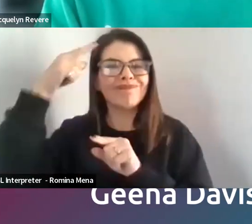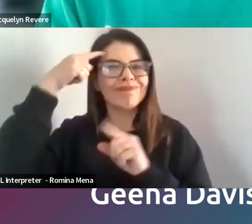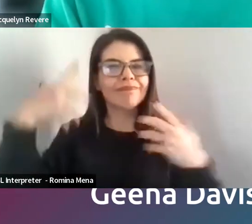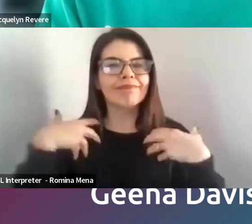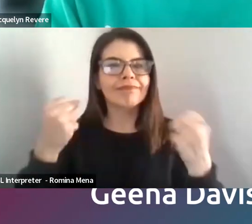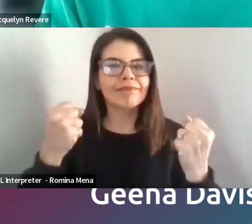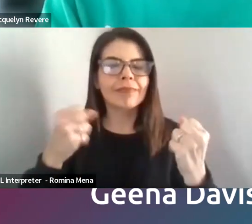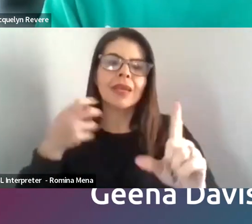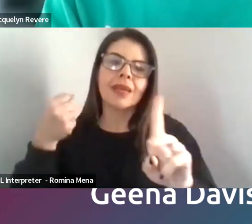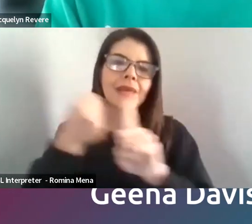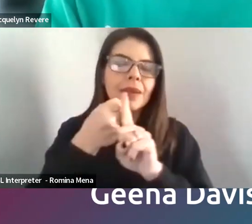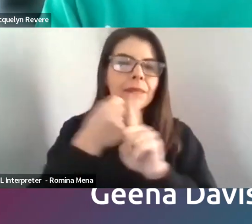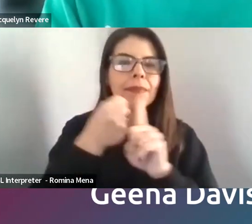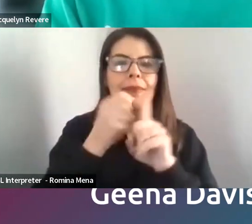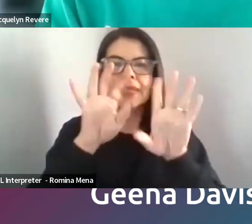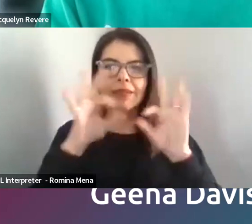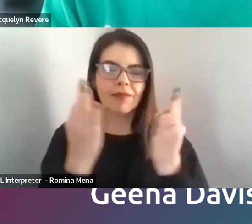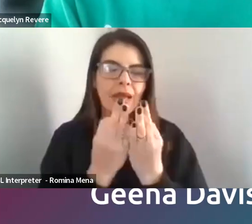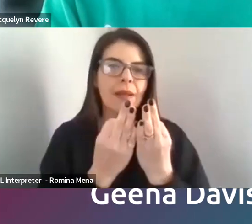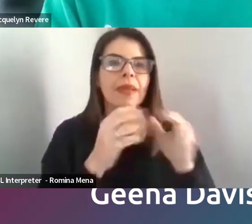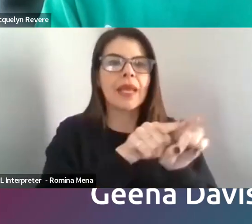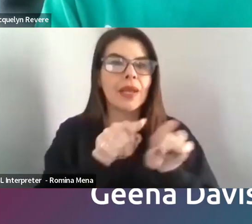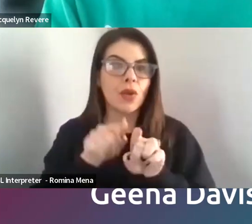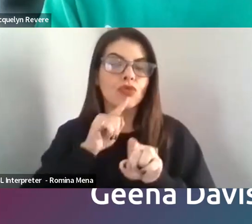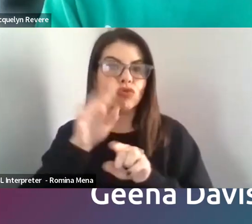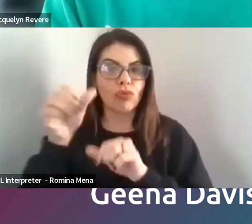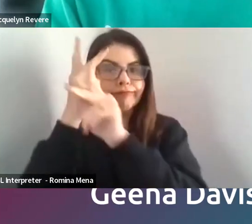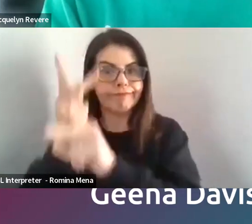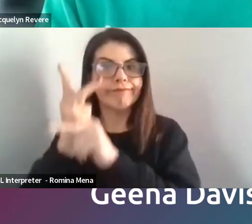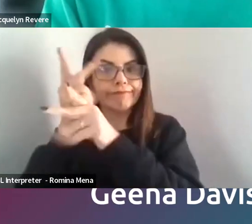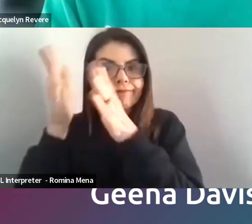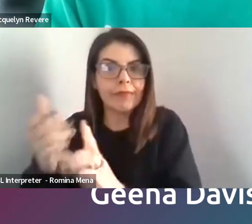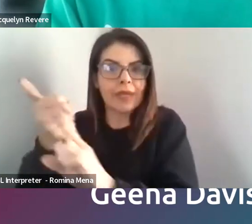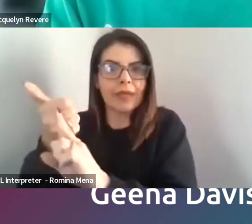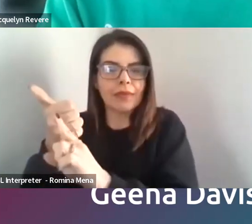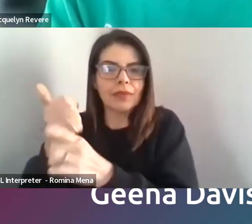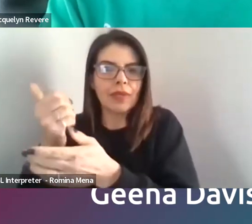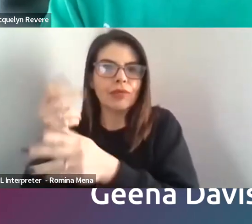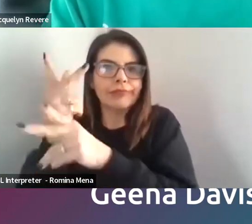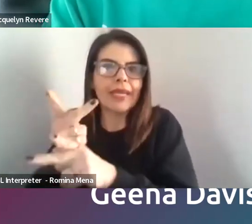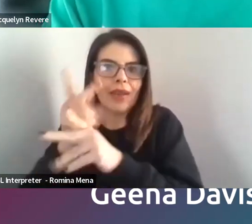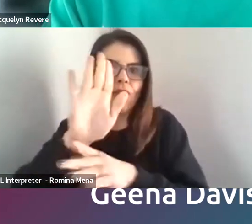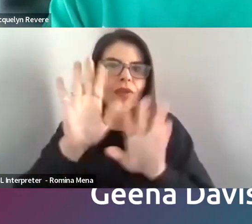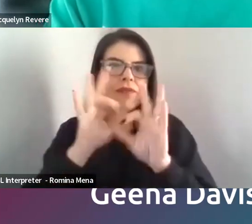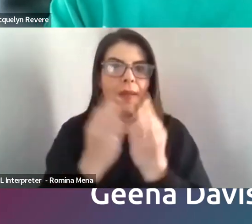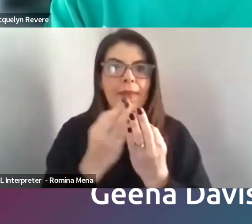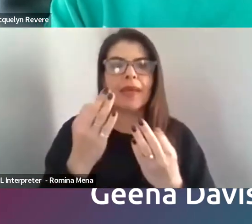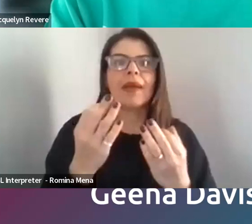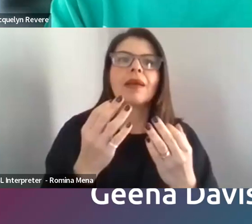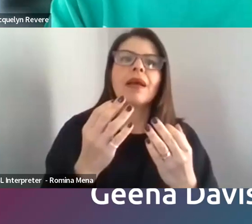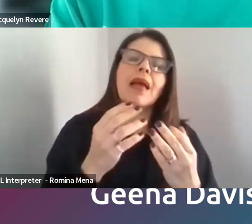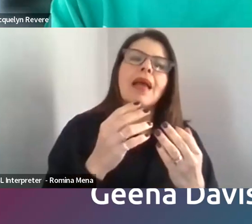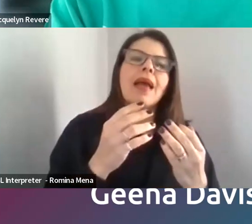it impacts the family, and also the caregivers that are taking care of the families. So as a caregiver